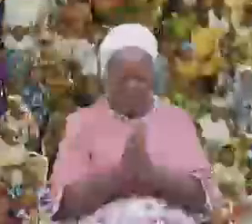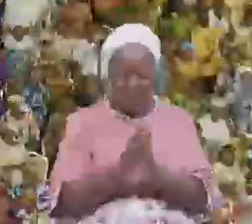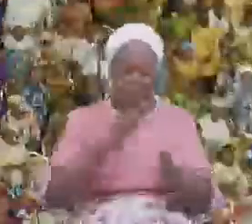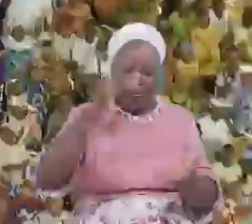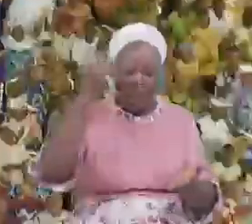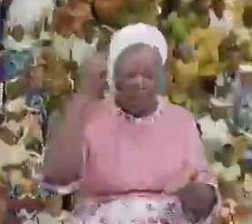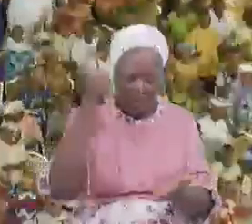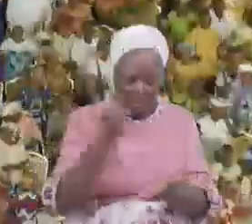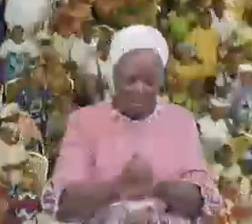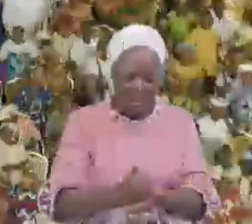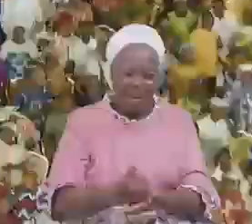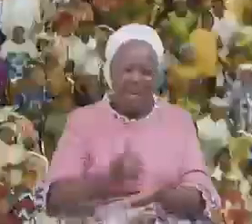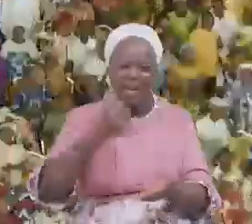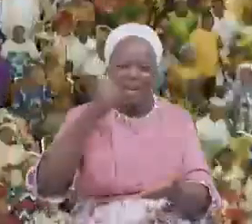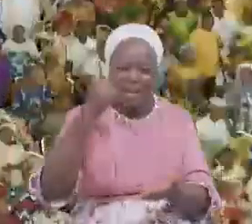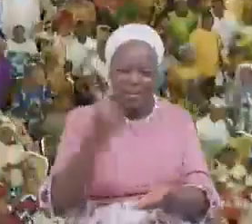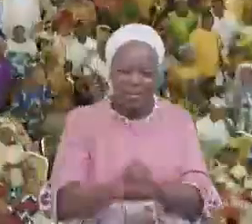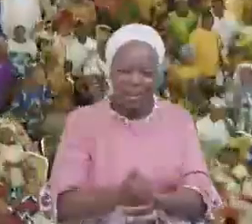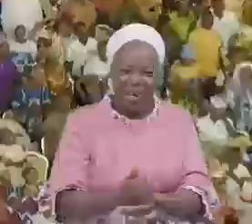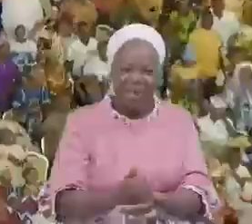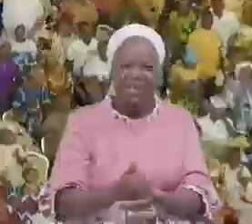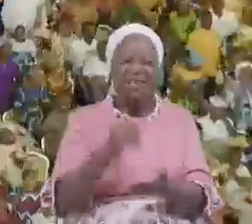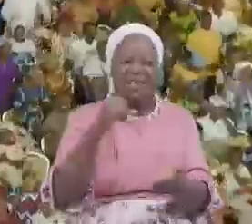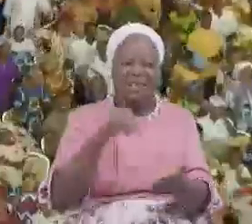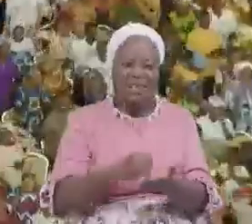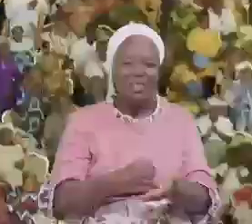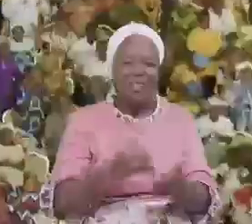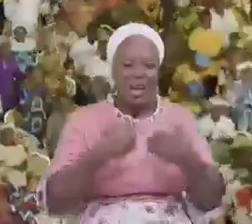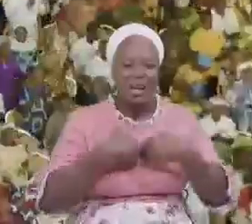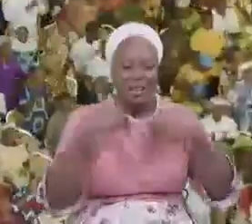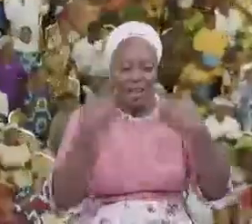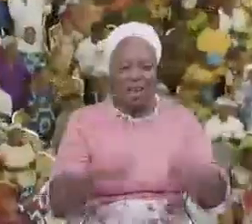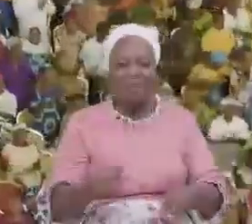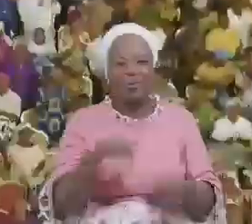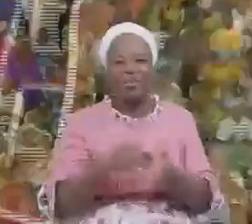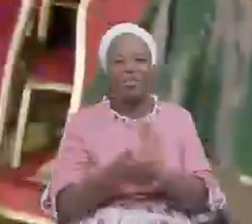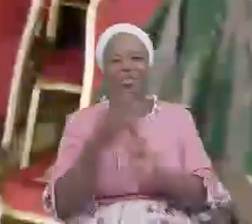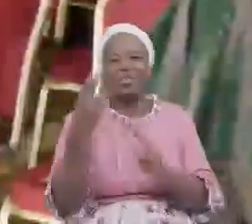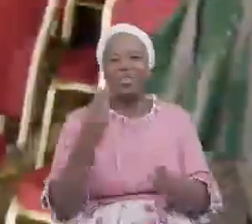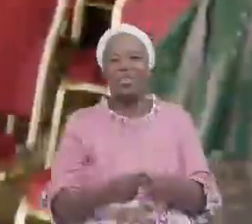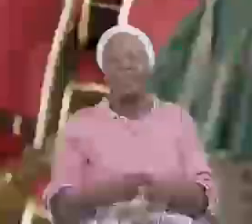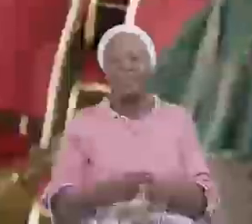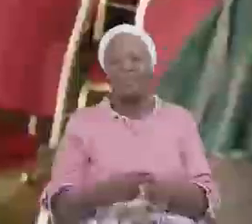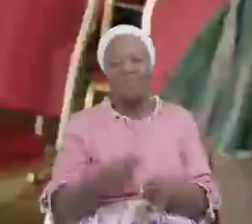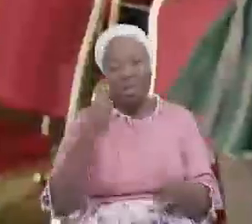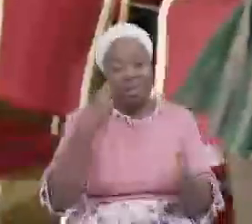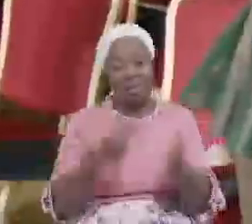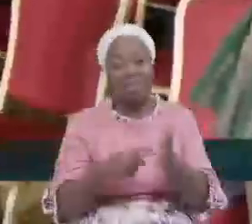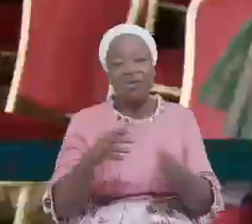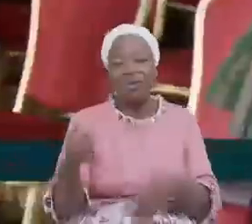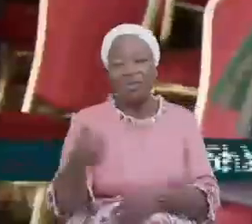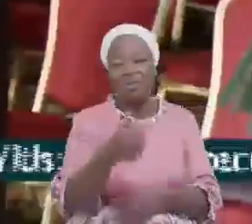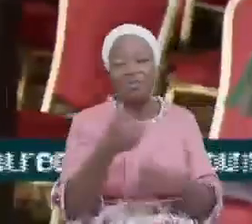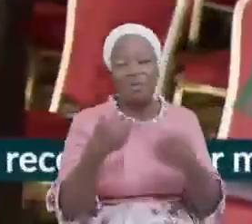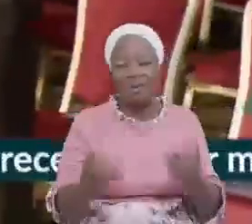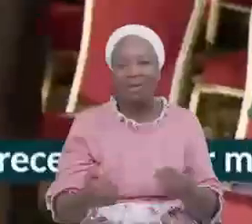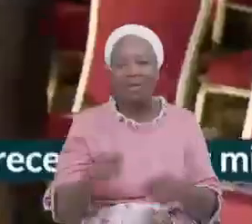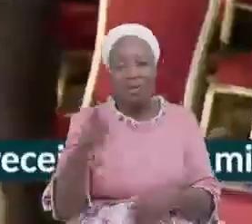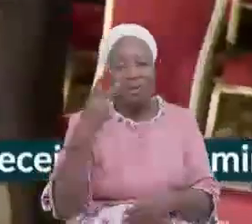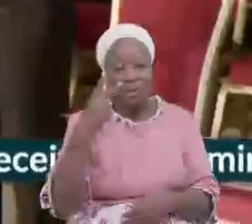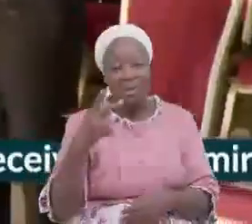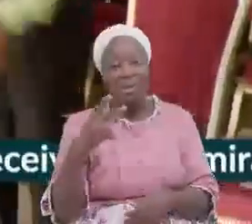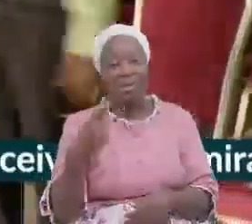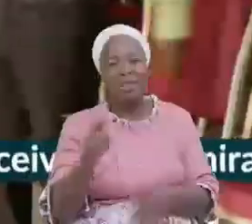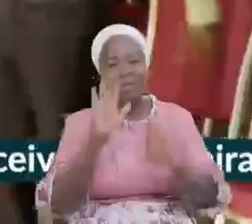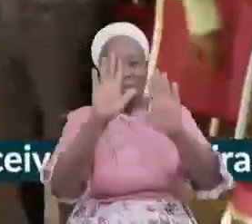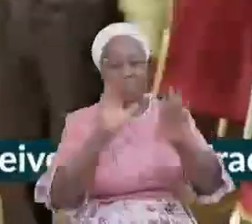Amen, amen, it is done. Check up yourself now. You'll see the miracle,